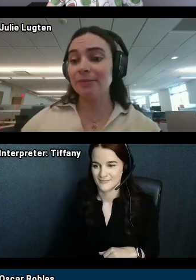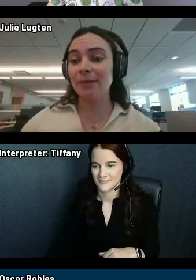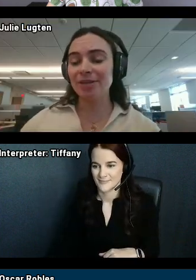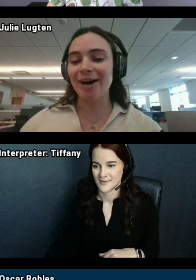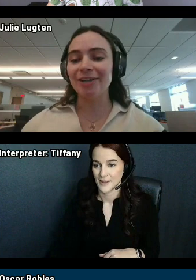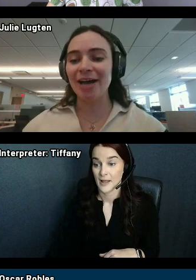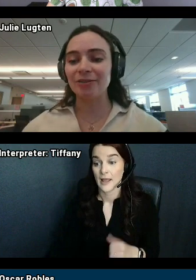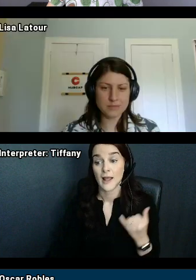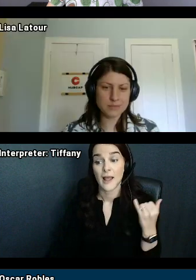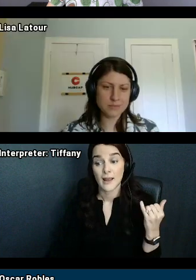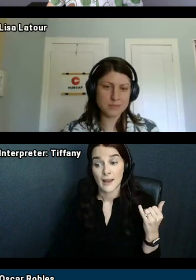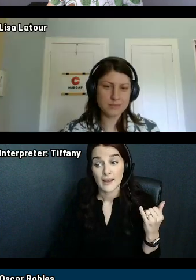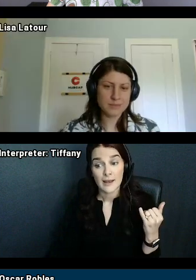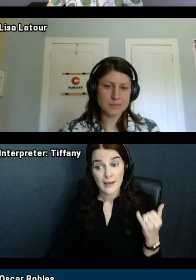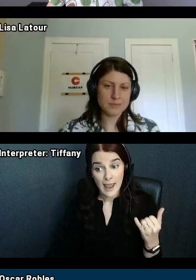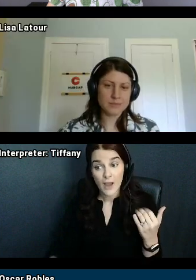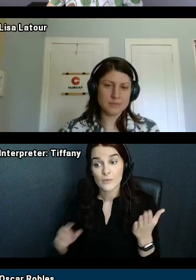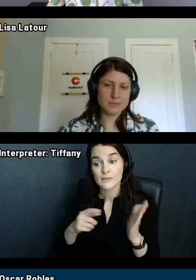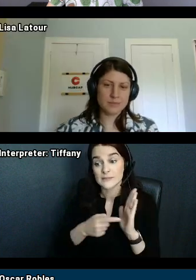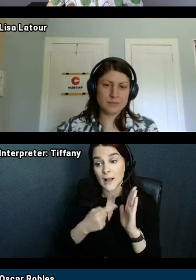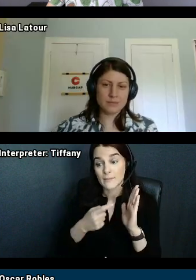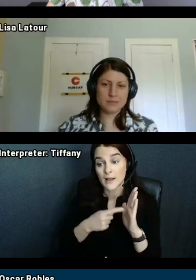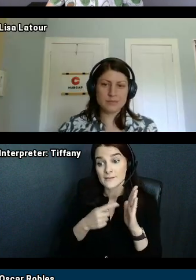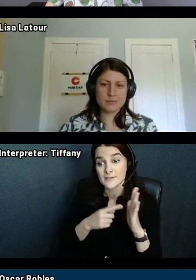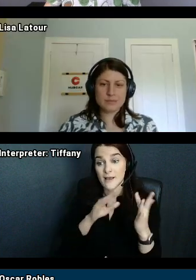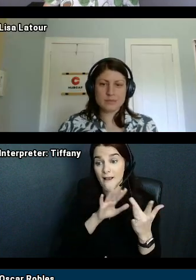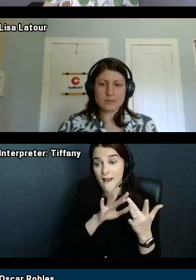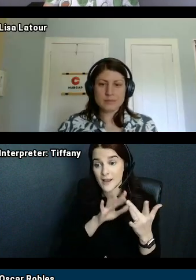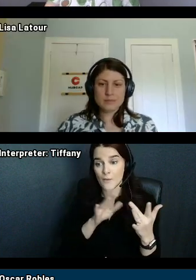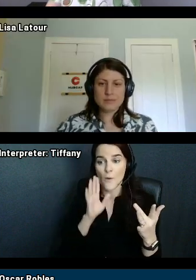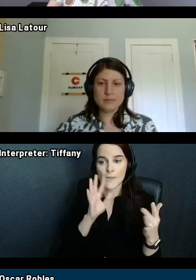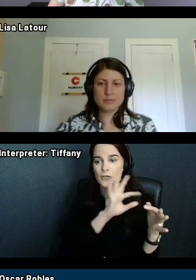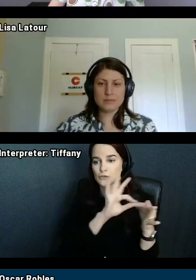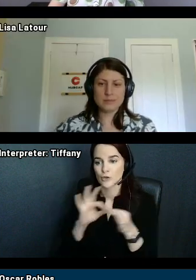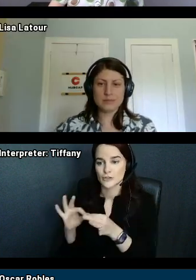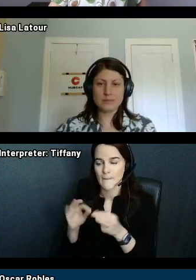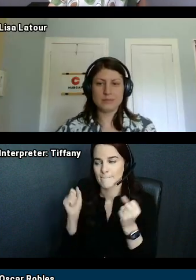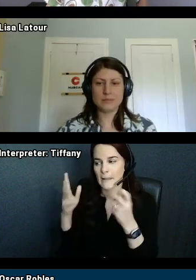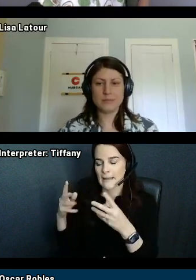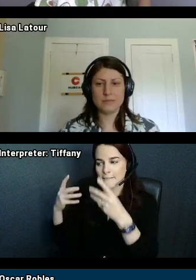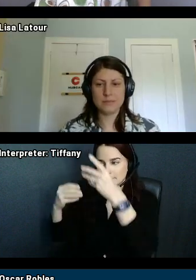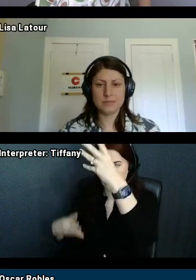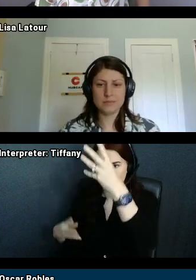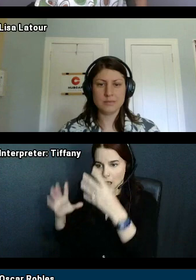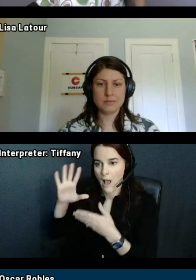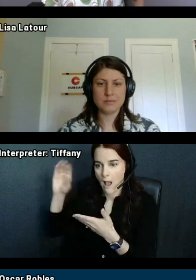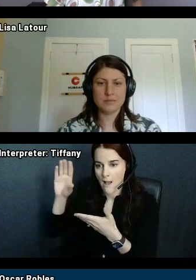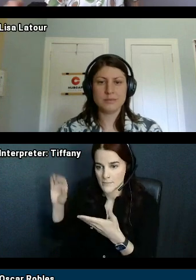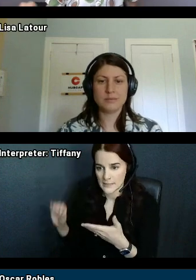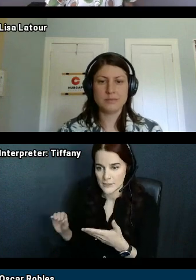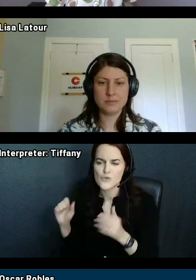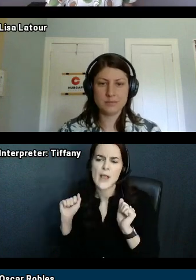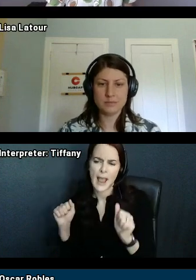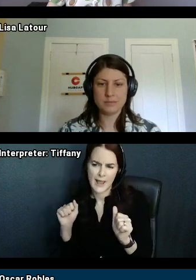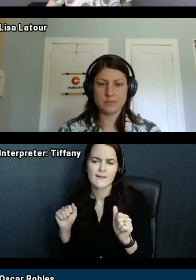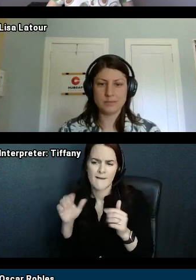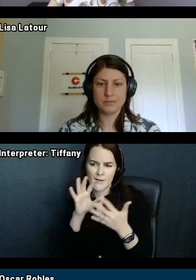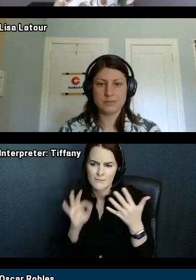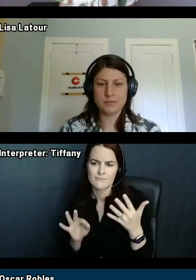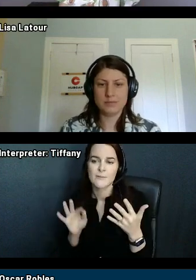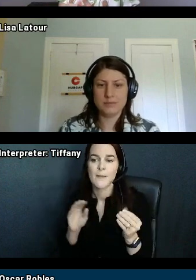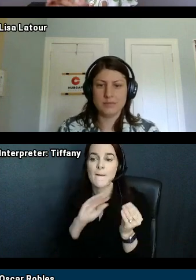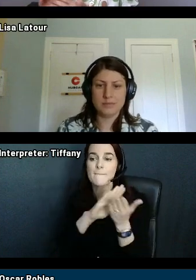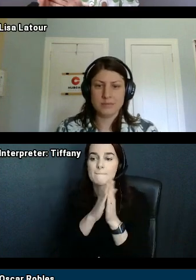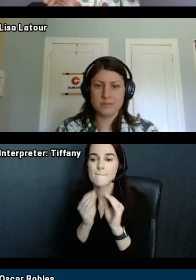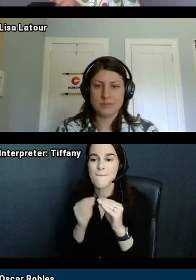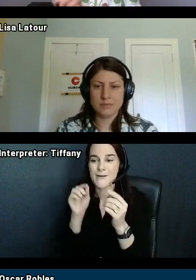Now, sometimes a contact will be associated to multiple companies, and so you do have the option to get more specific here. So first, you can